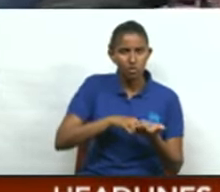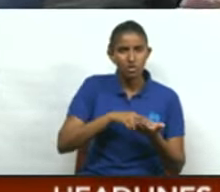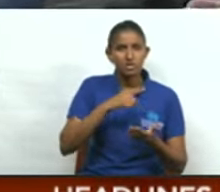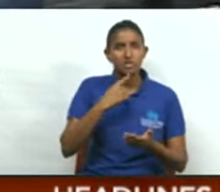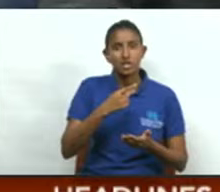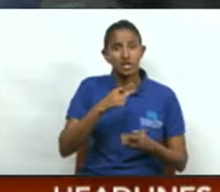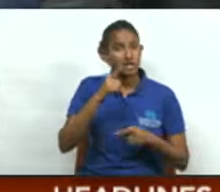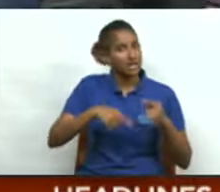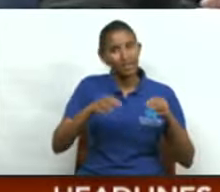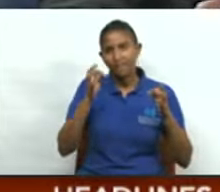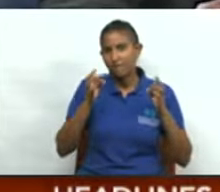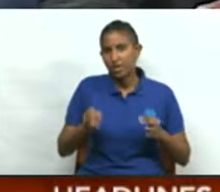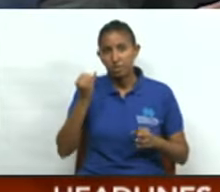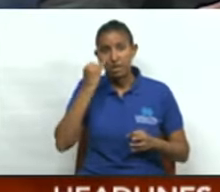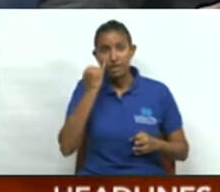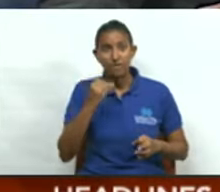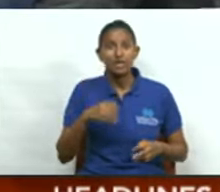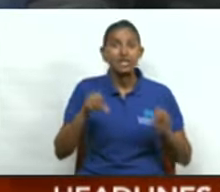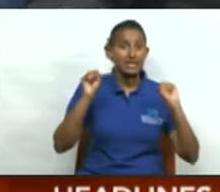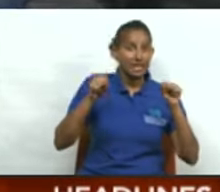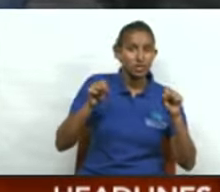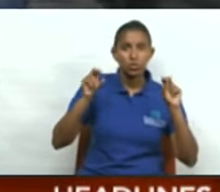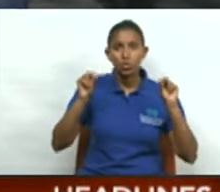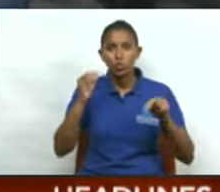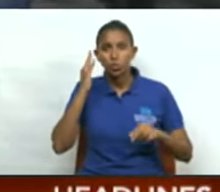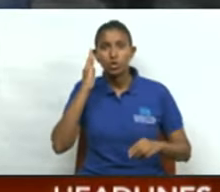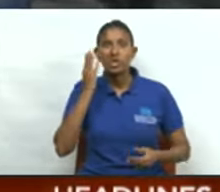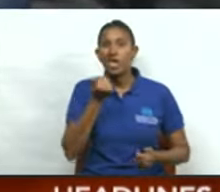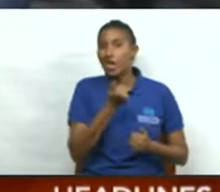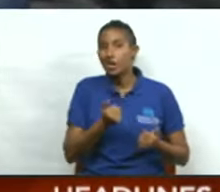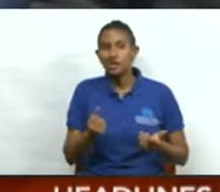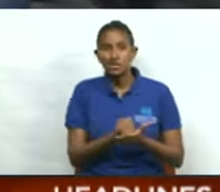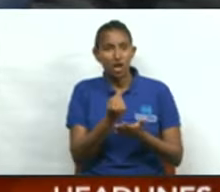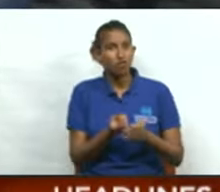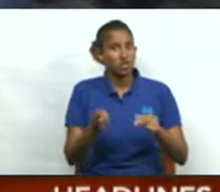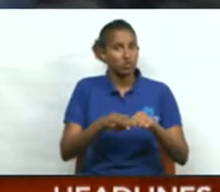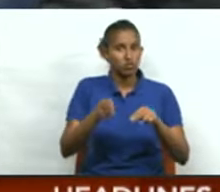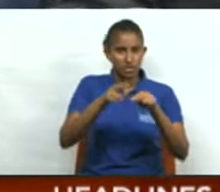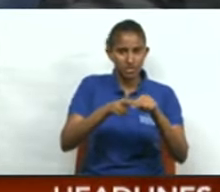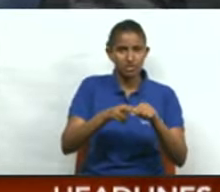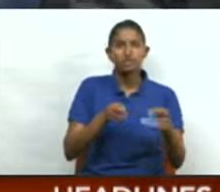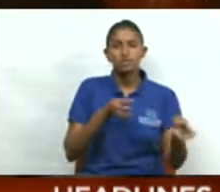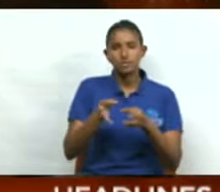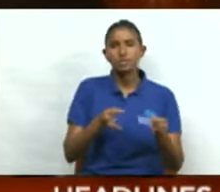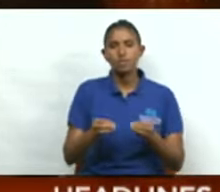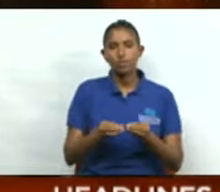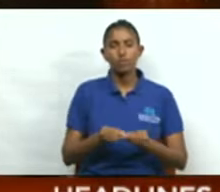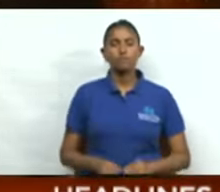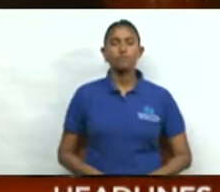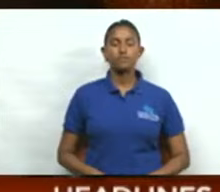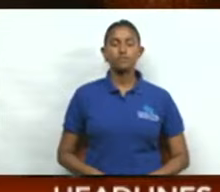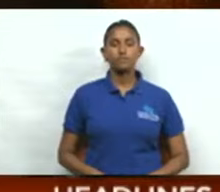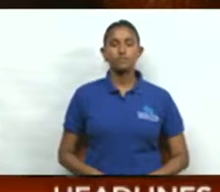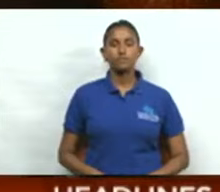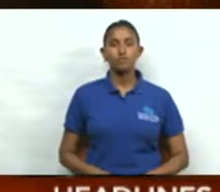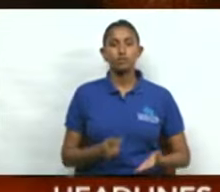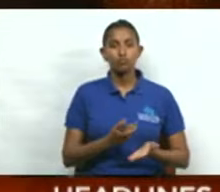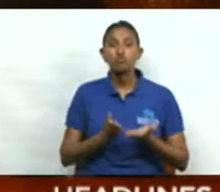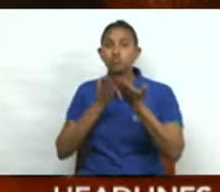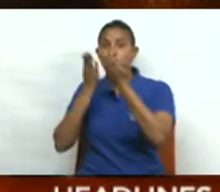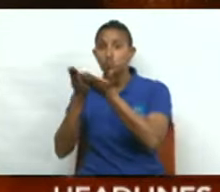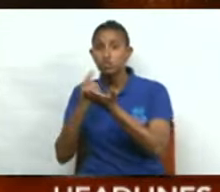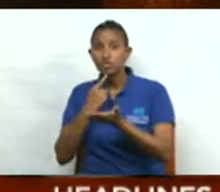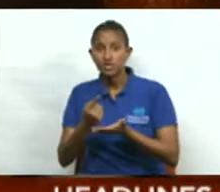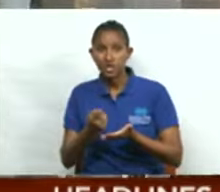lower, or any salary increase proposal at all. Jesse Ramdeo explains. A proposal for salary increases for